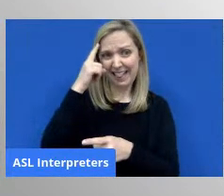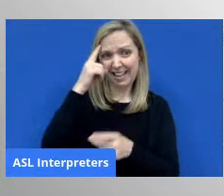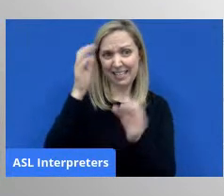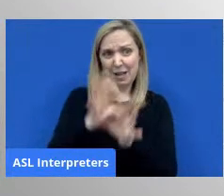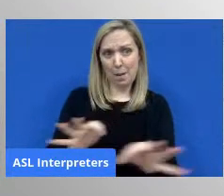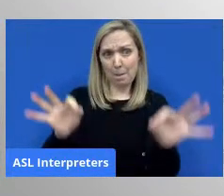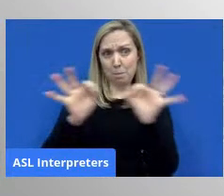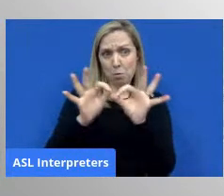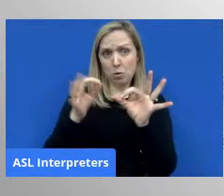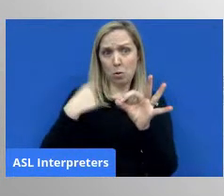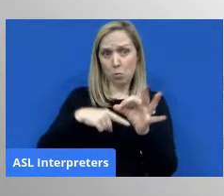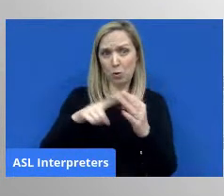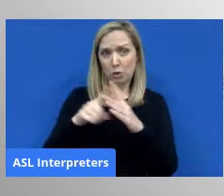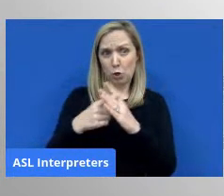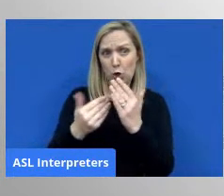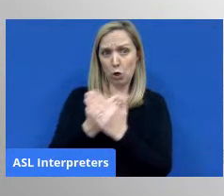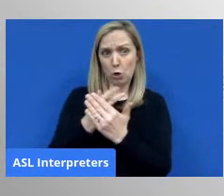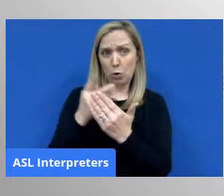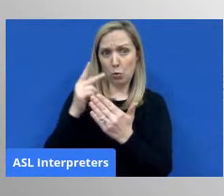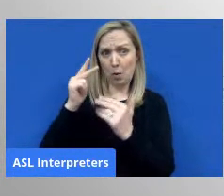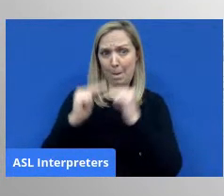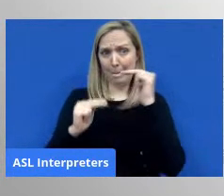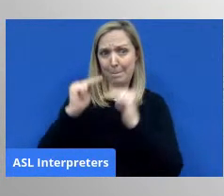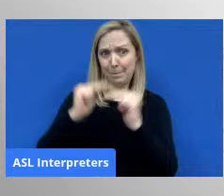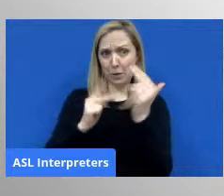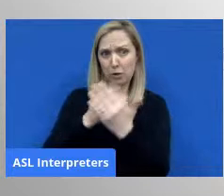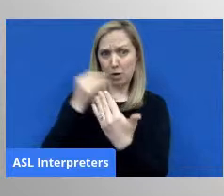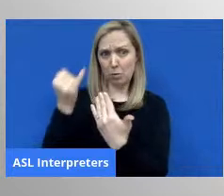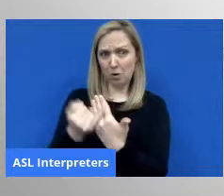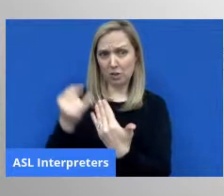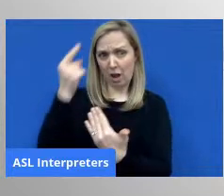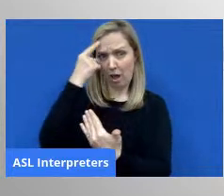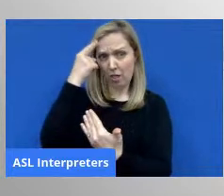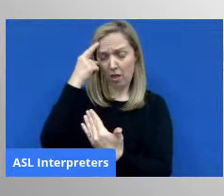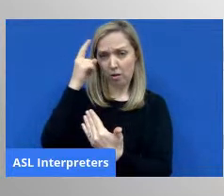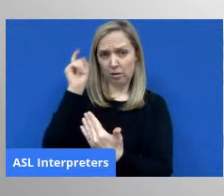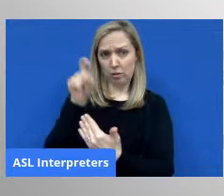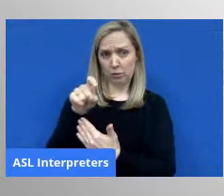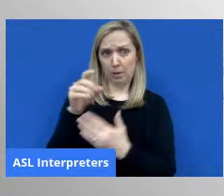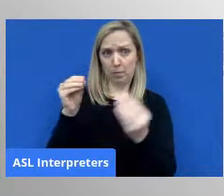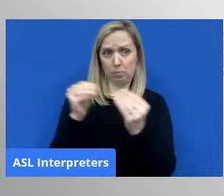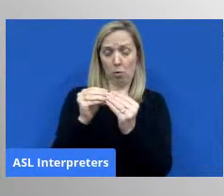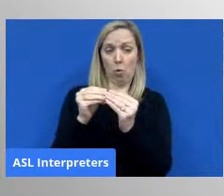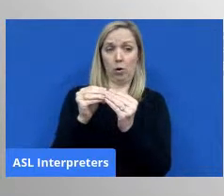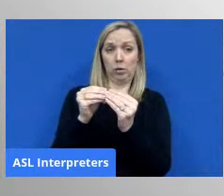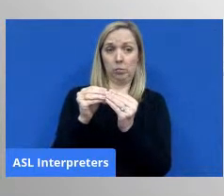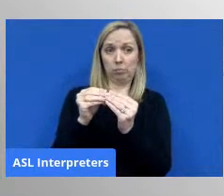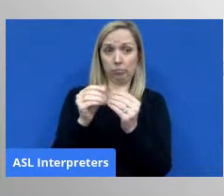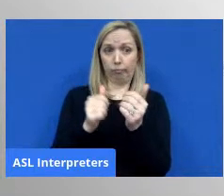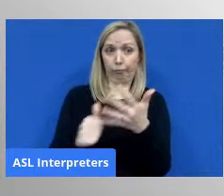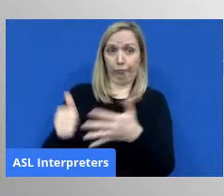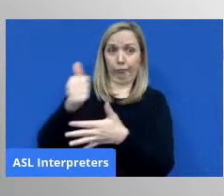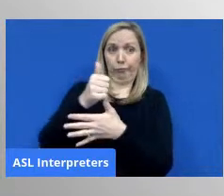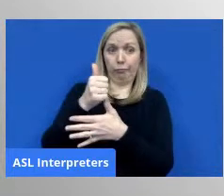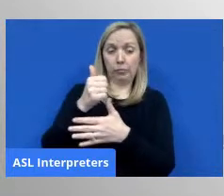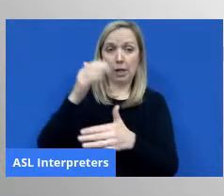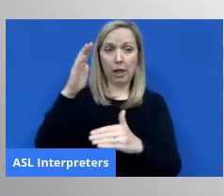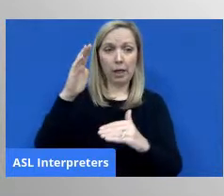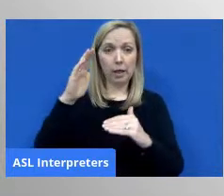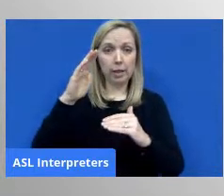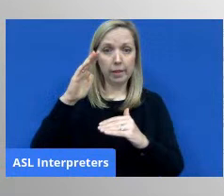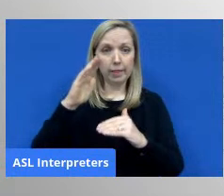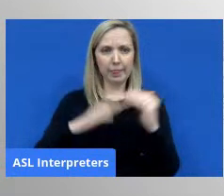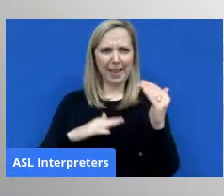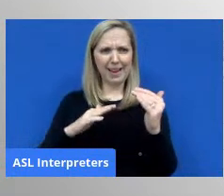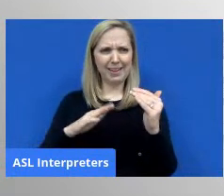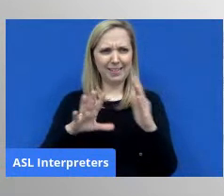new building project. And I thought that it should have a little bit more fanfare than just being, sucked up in the consent